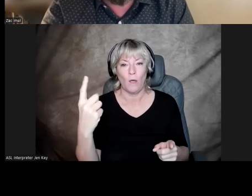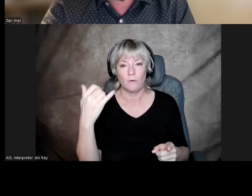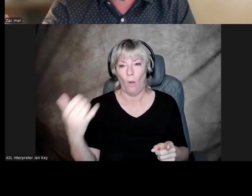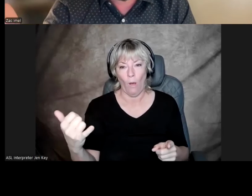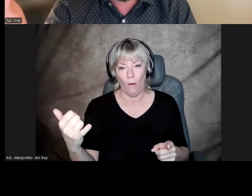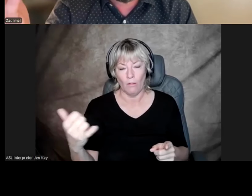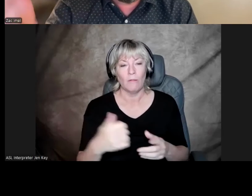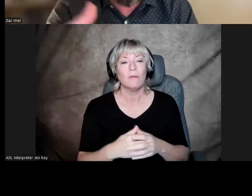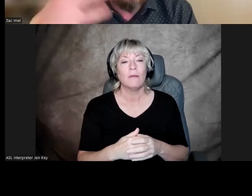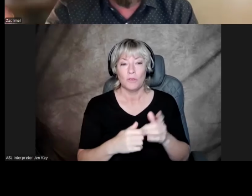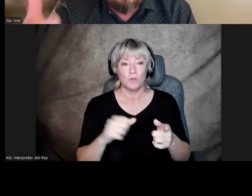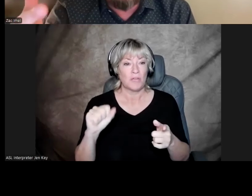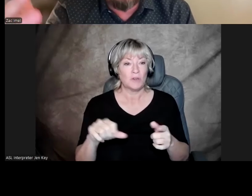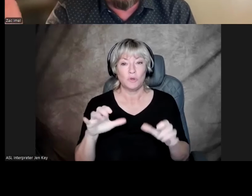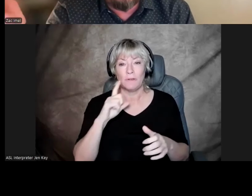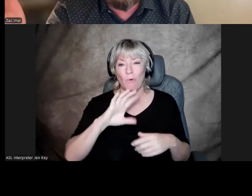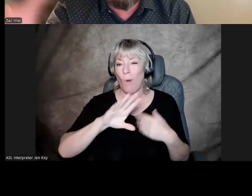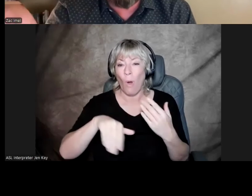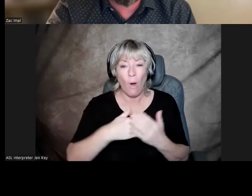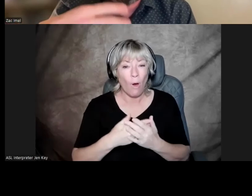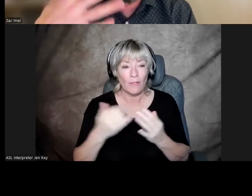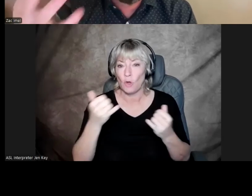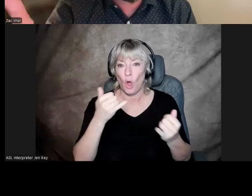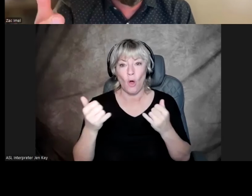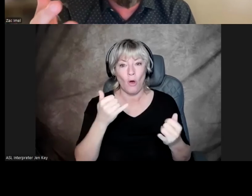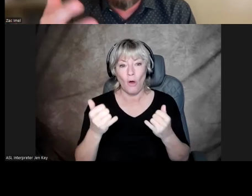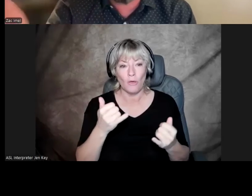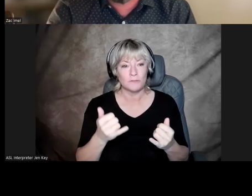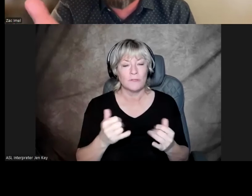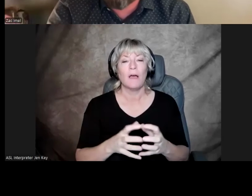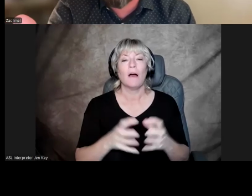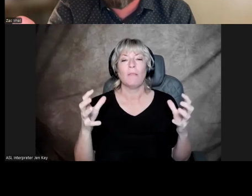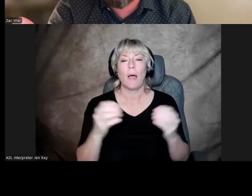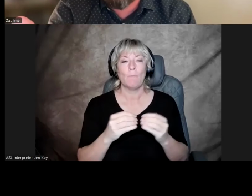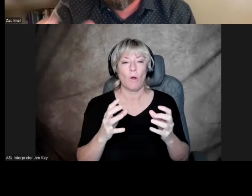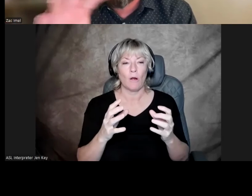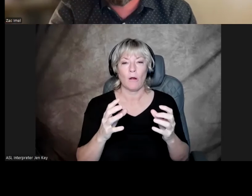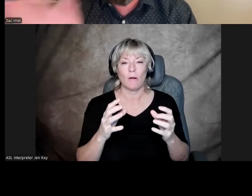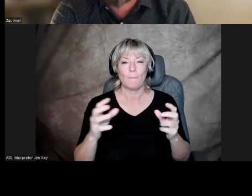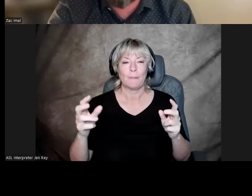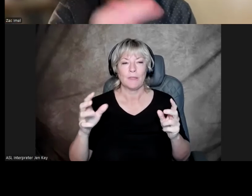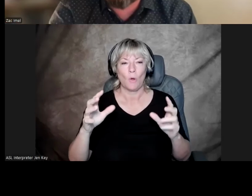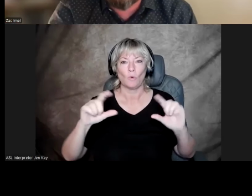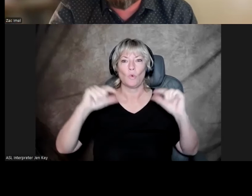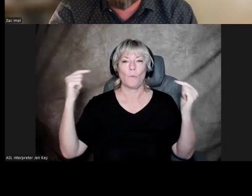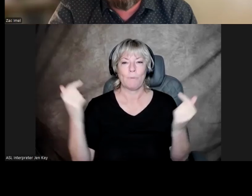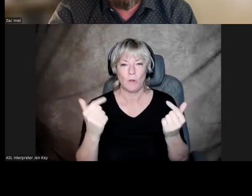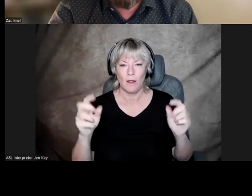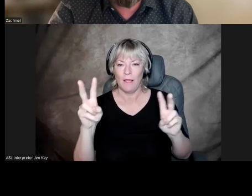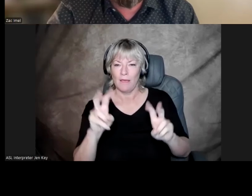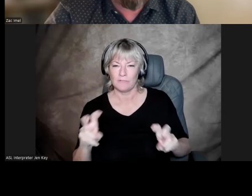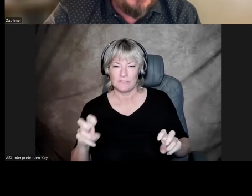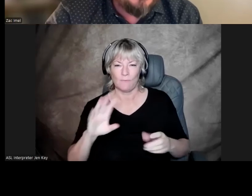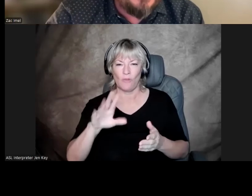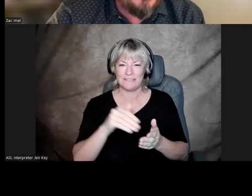is we can do this for all of the calls in a center, so you can get a much more population-based estimate of what's happening in your center.